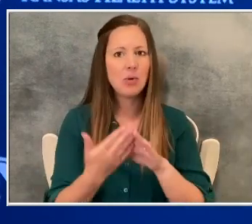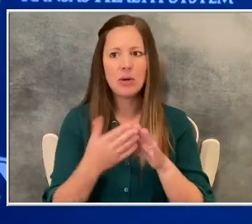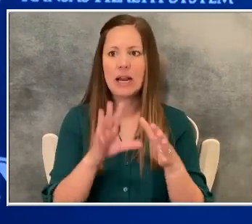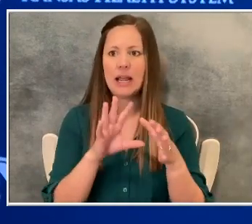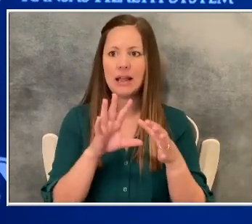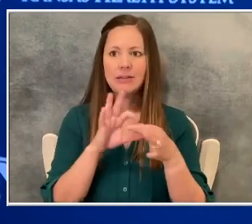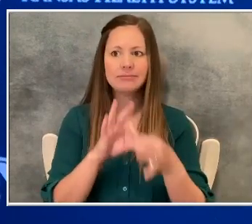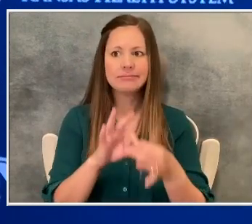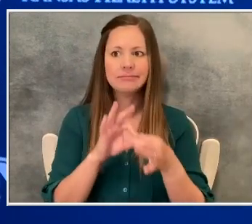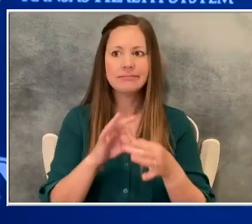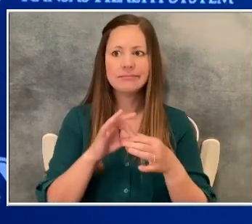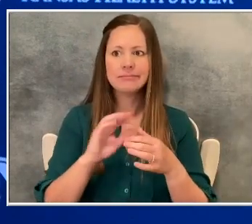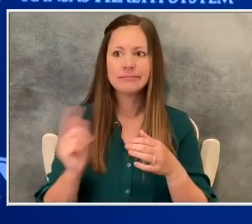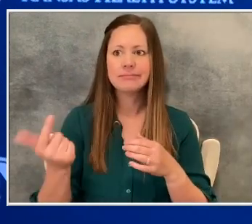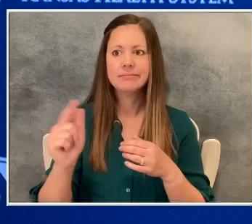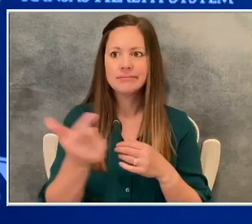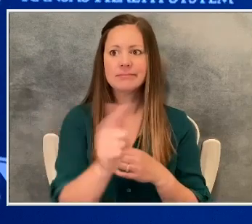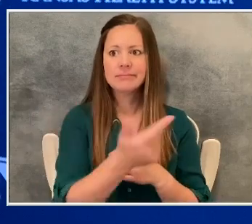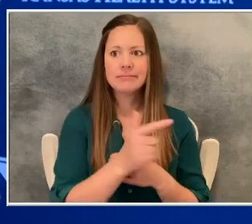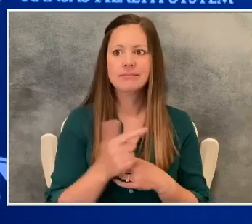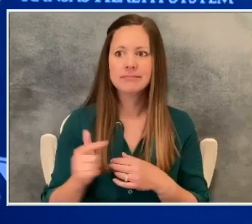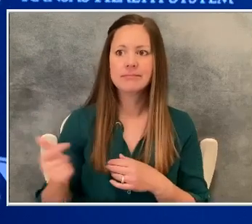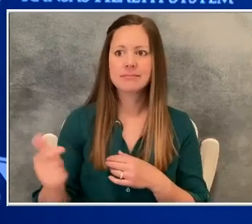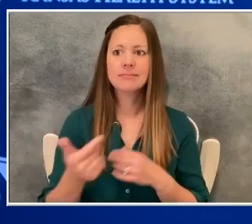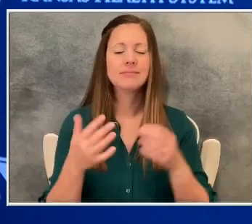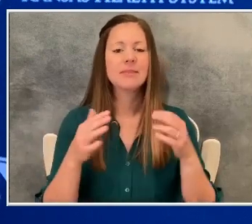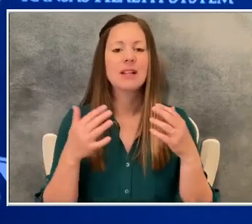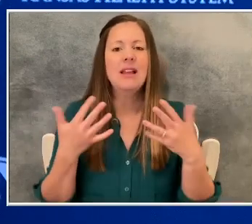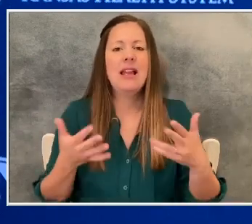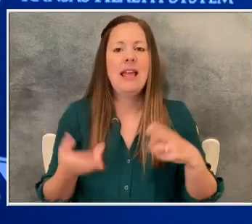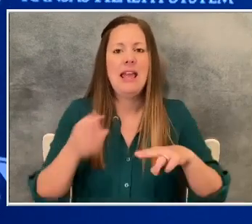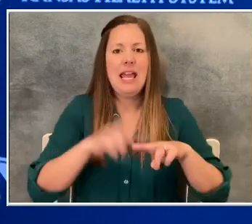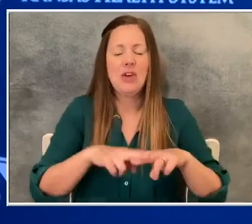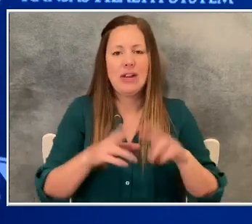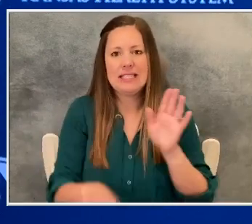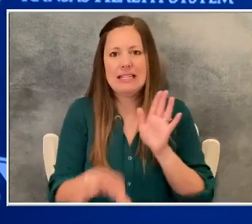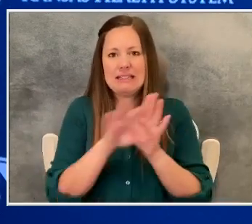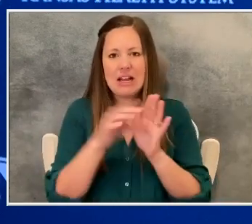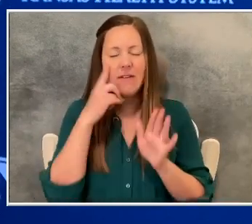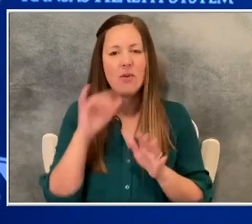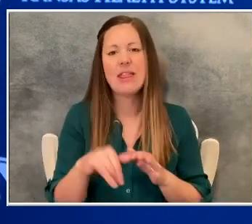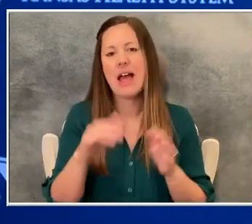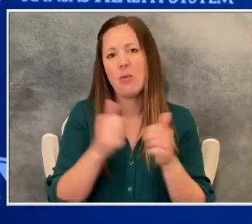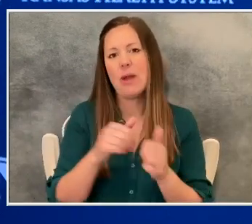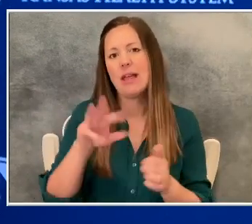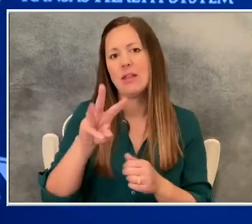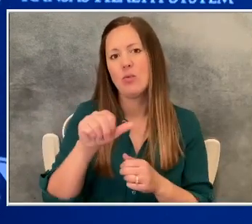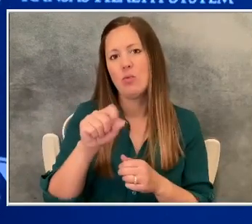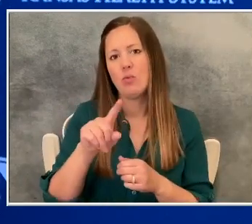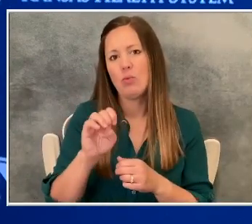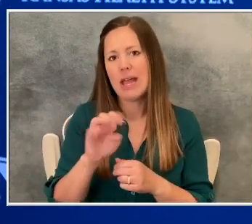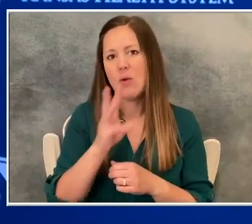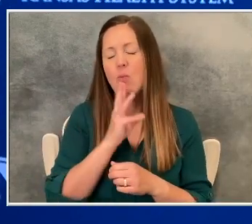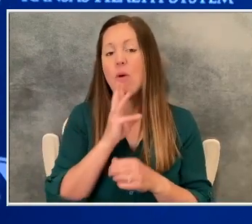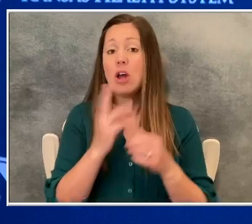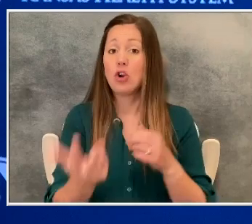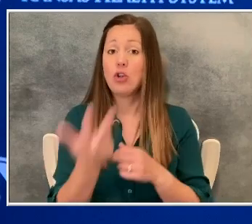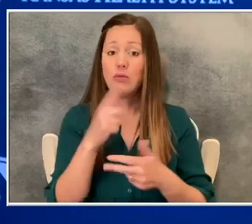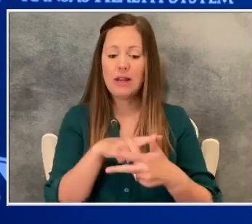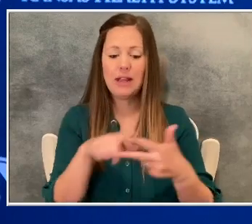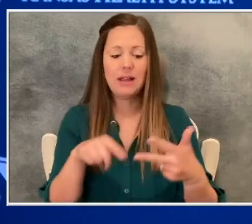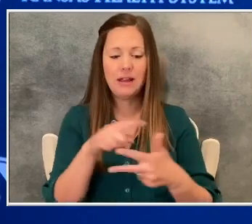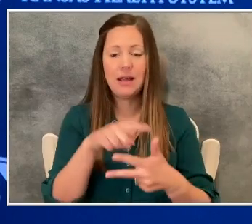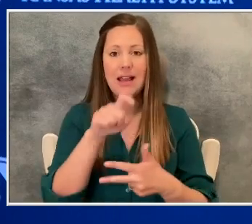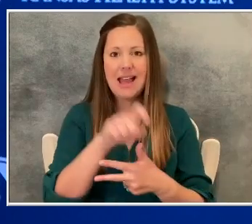the wastewater has been increased detection of that. There is 3 major variants right now, the XBBs, and then there's